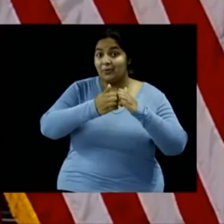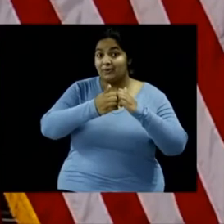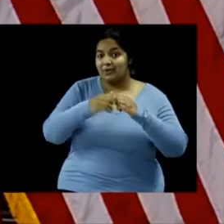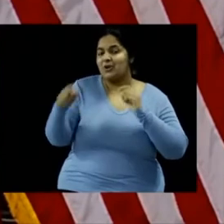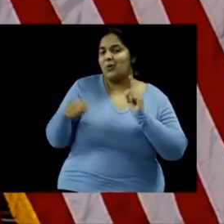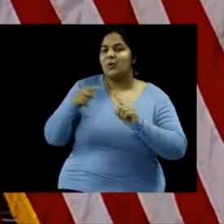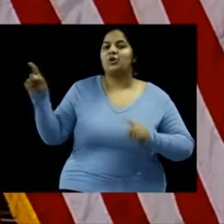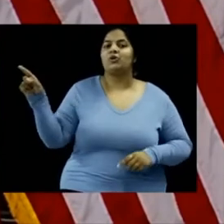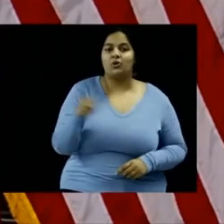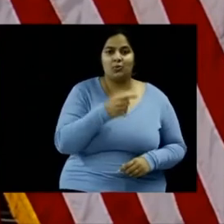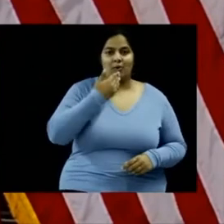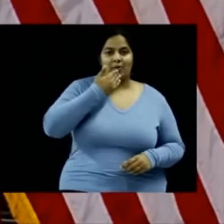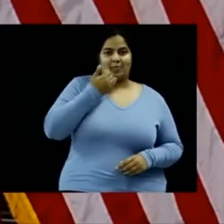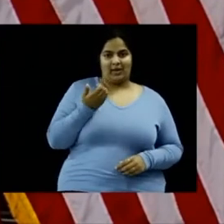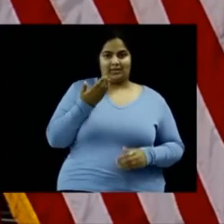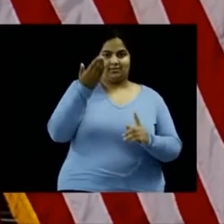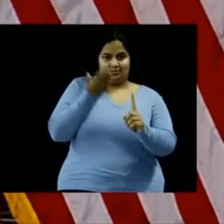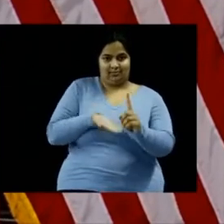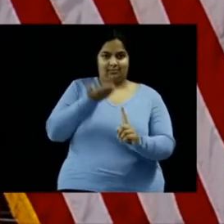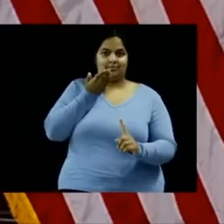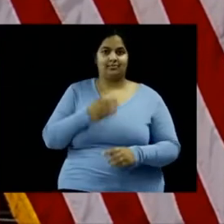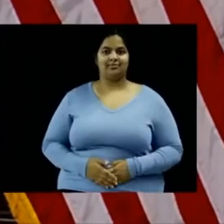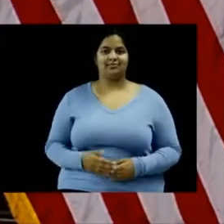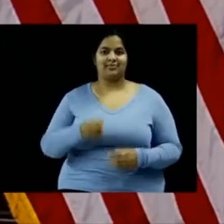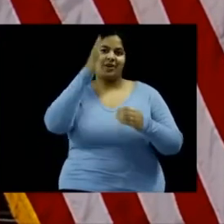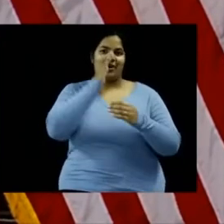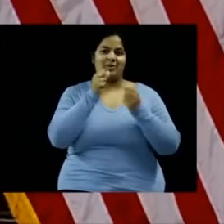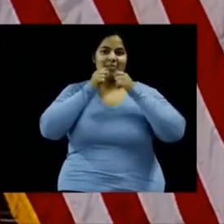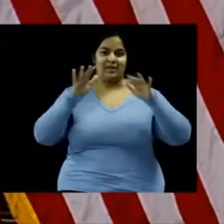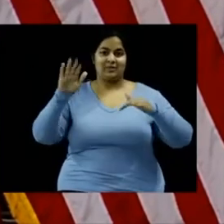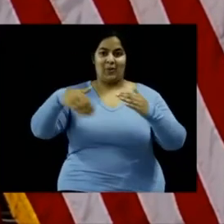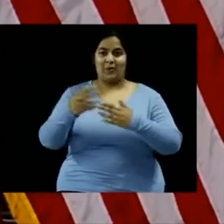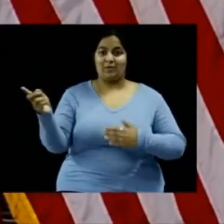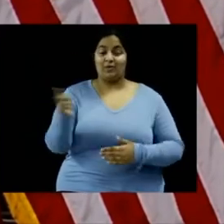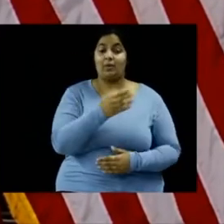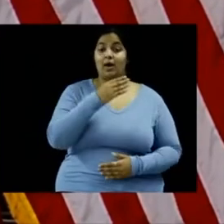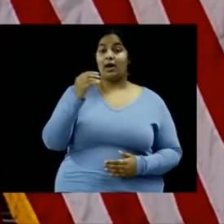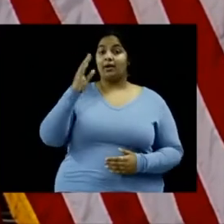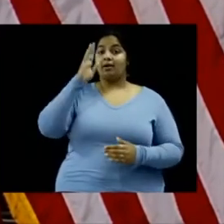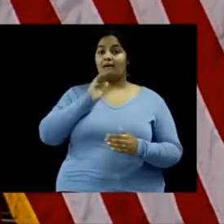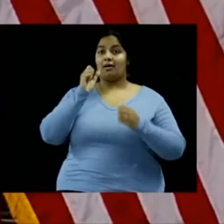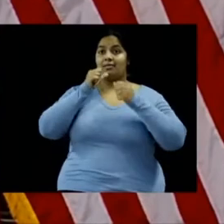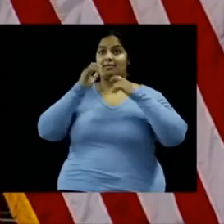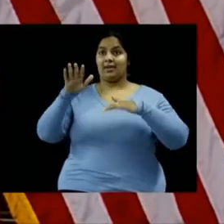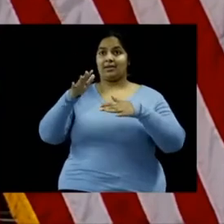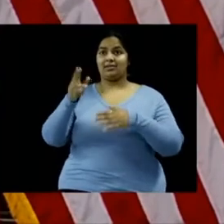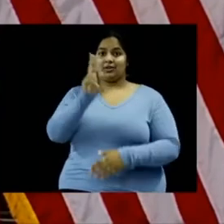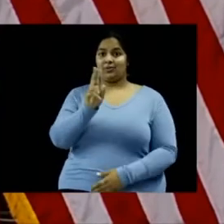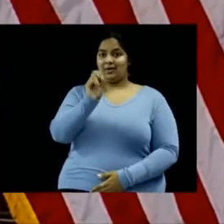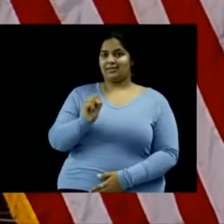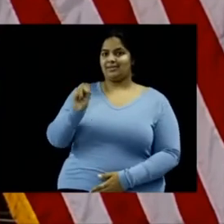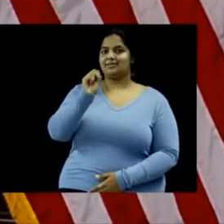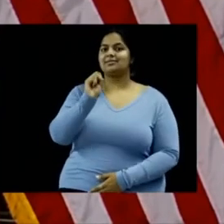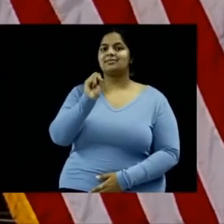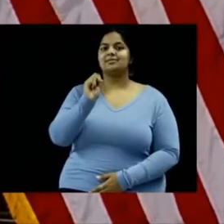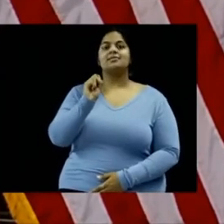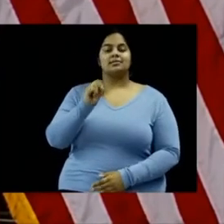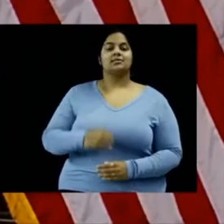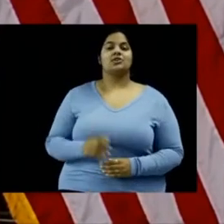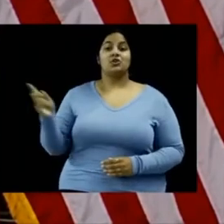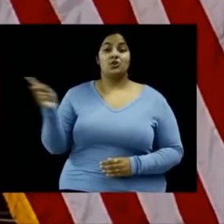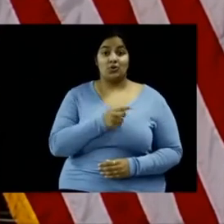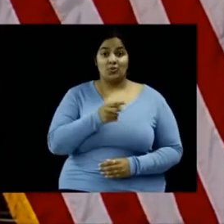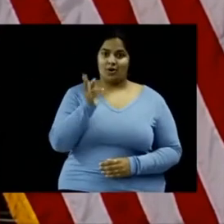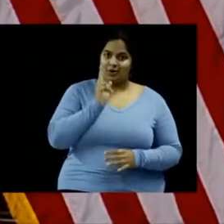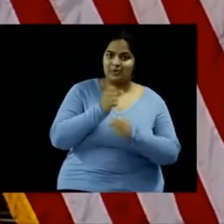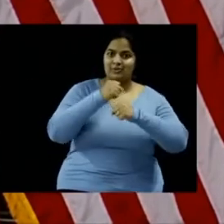you are the best of what you can be. God bless all of you, and God bless the United States of America. You are truly